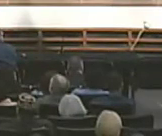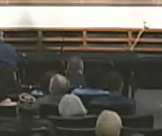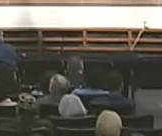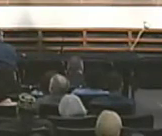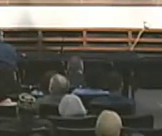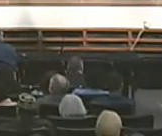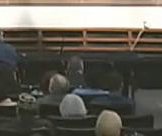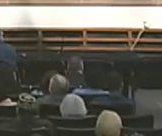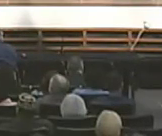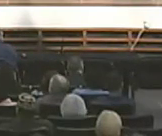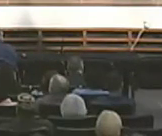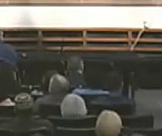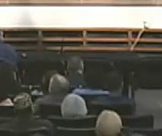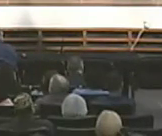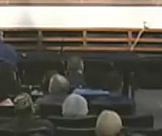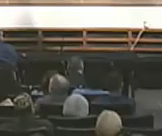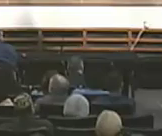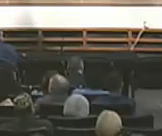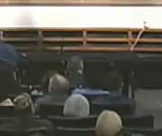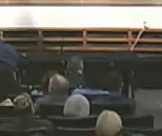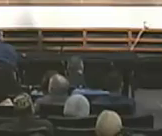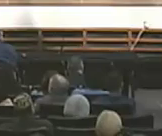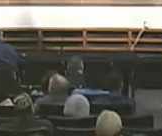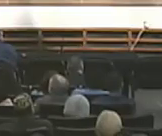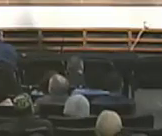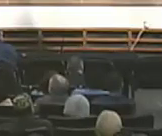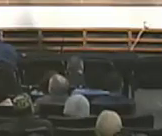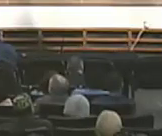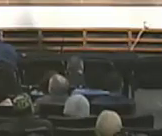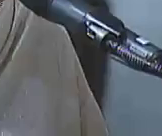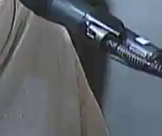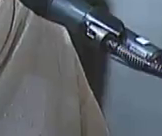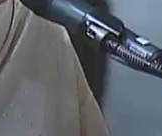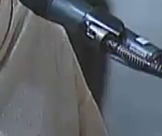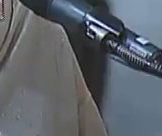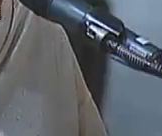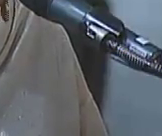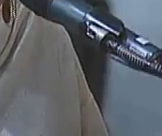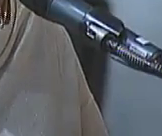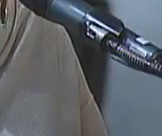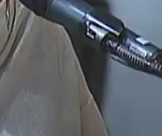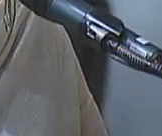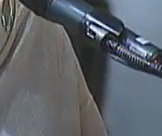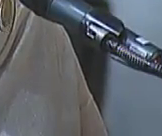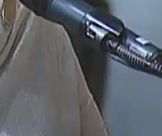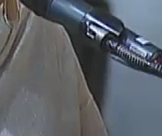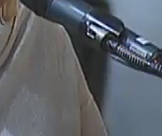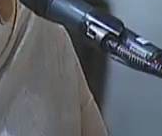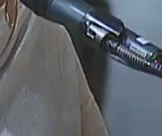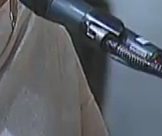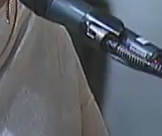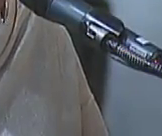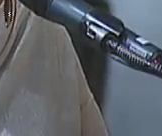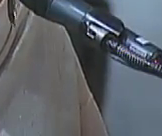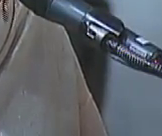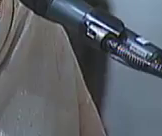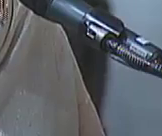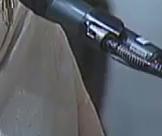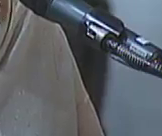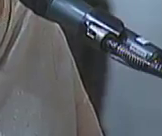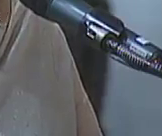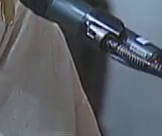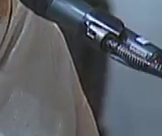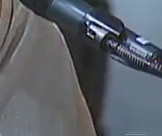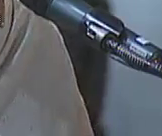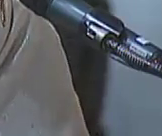of African American struggles in striving for equality, opportunity, and racial democracy throughout our